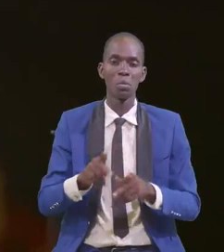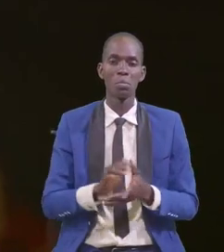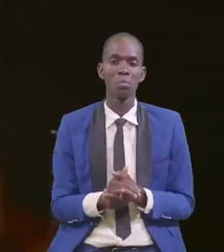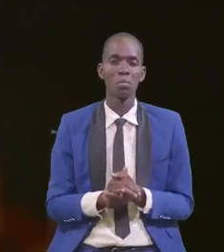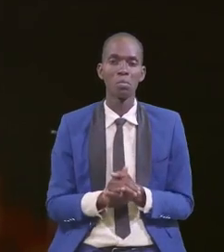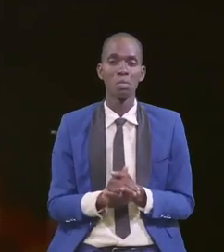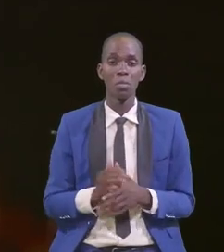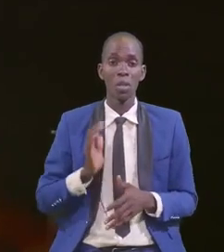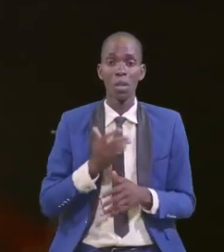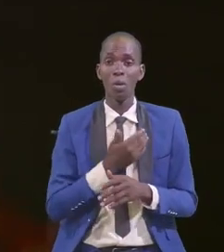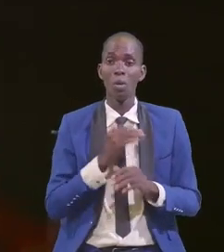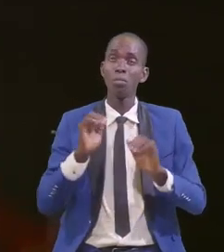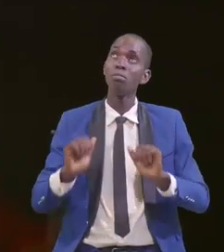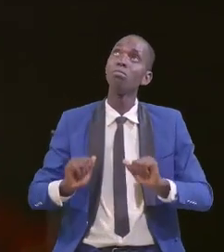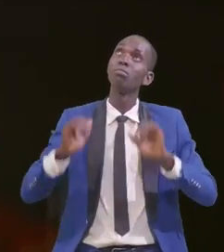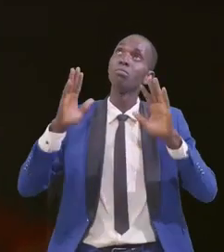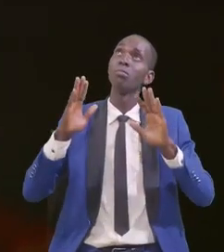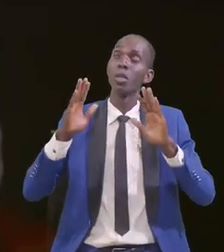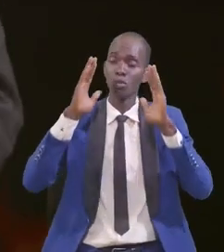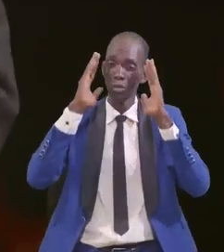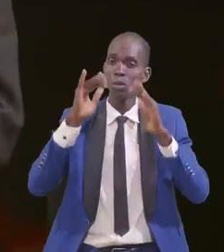our commitment is unto the Lord.